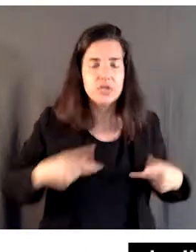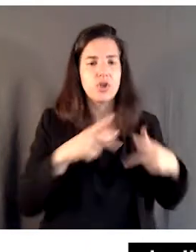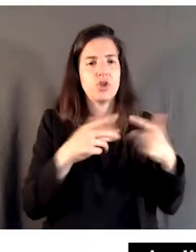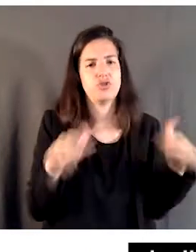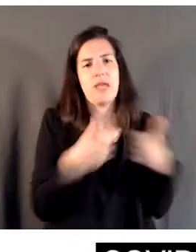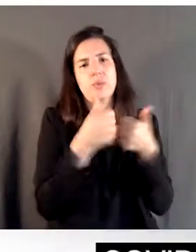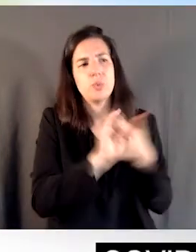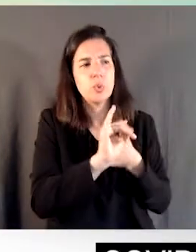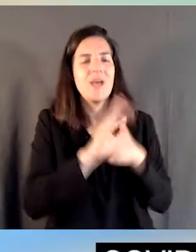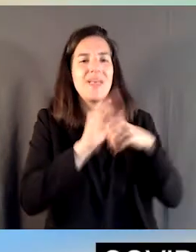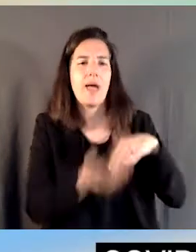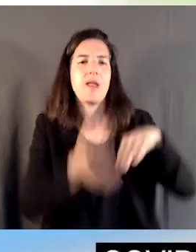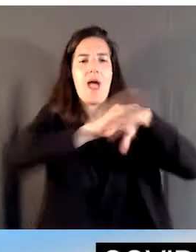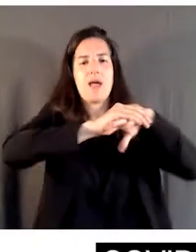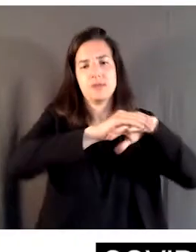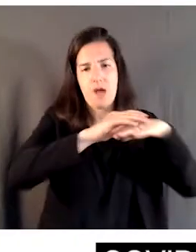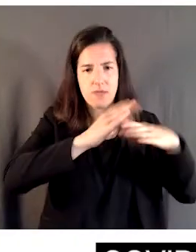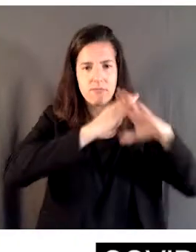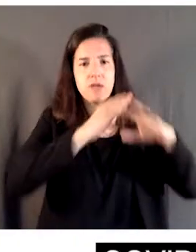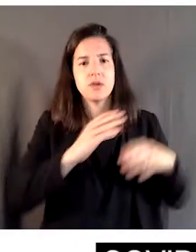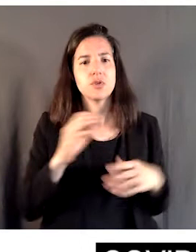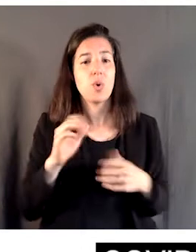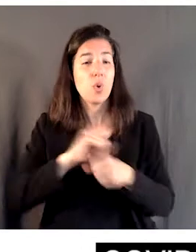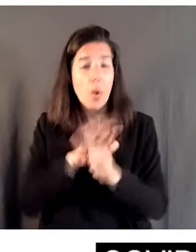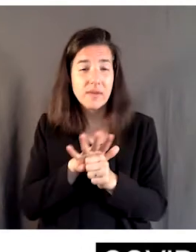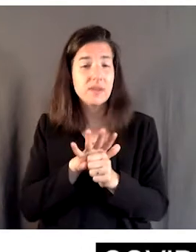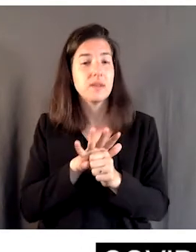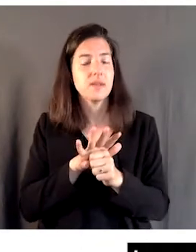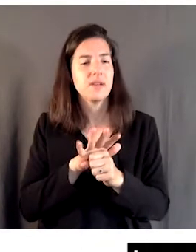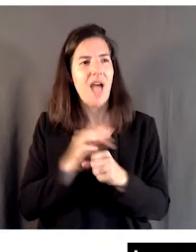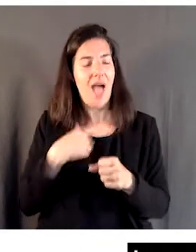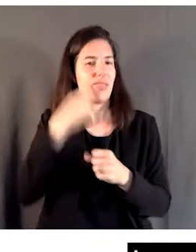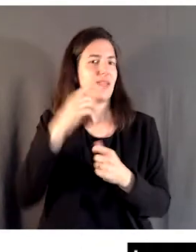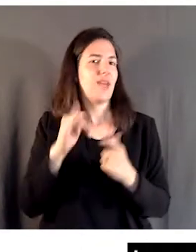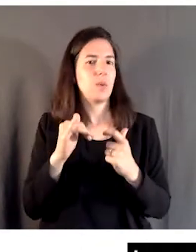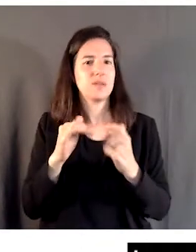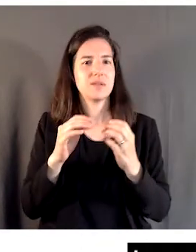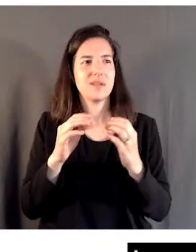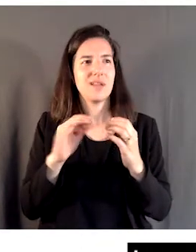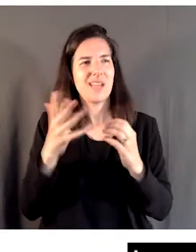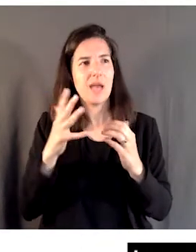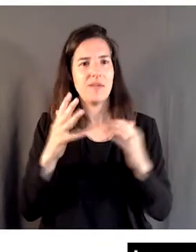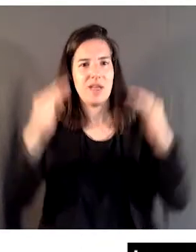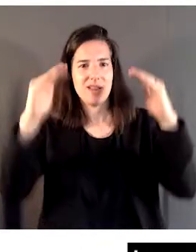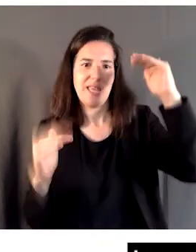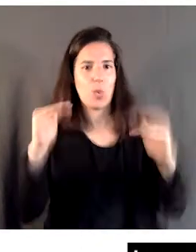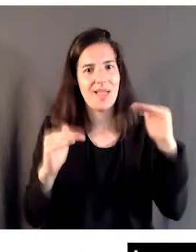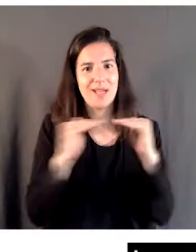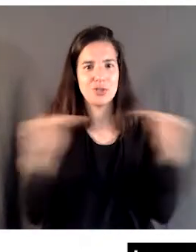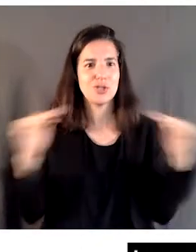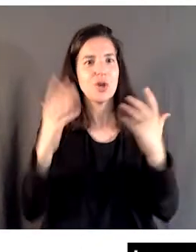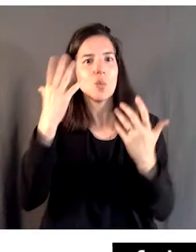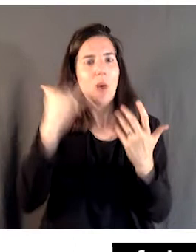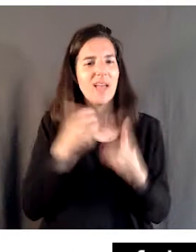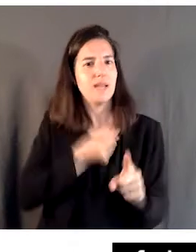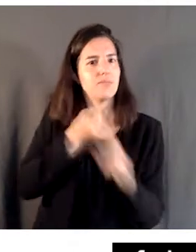if we think about COVID-19, I say was sort of an equalizer because it affected everybody. But any